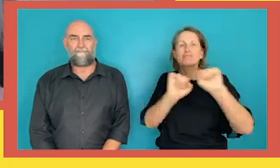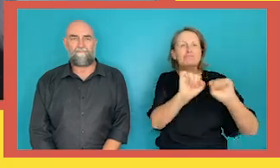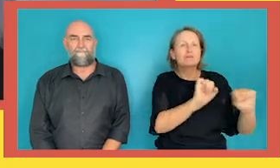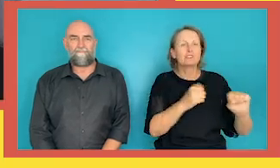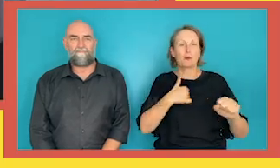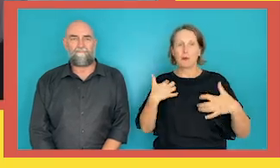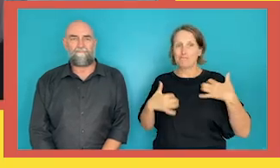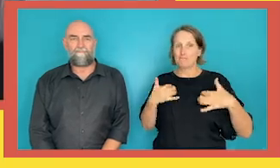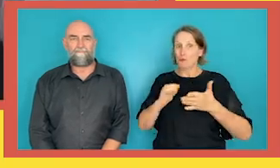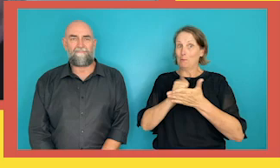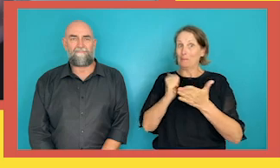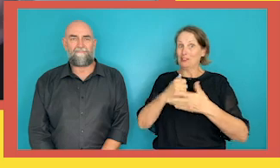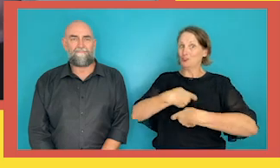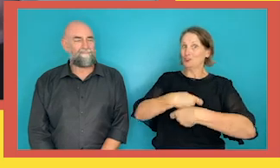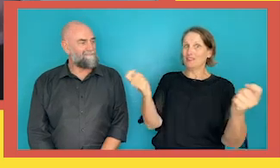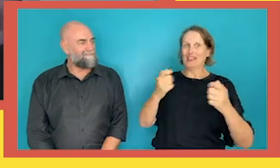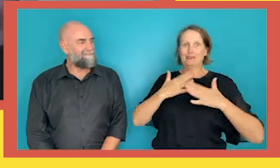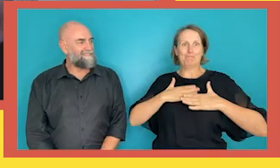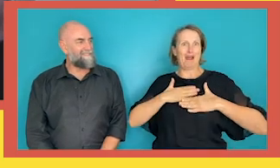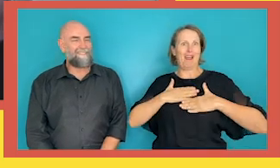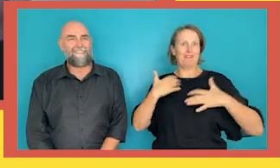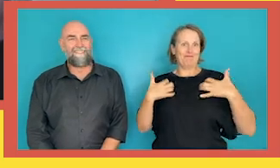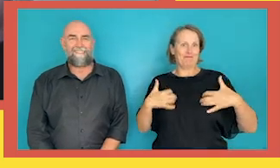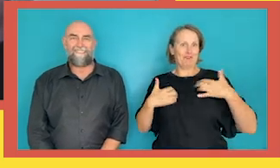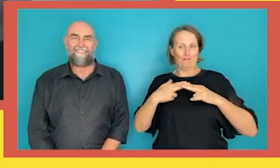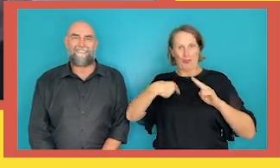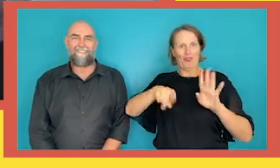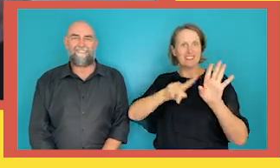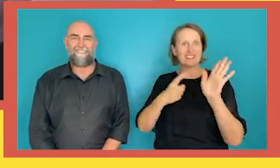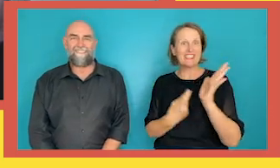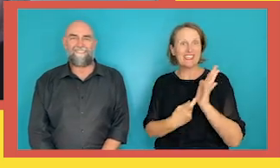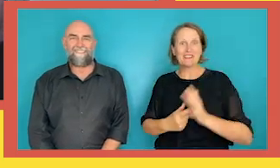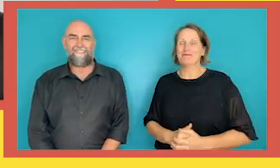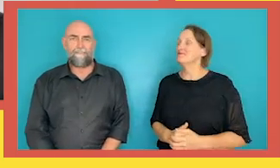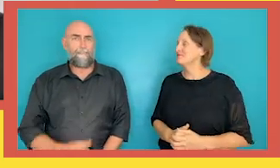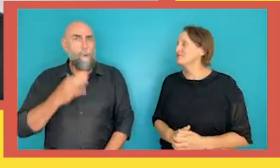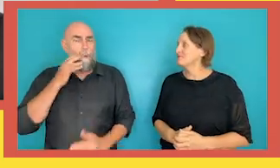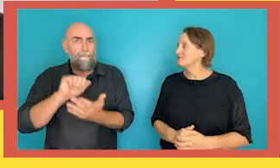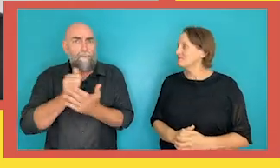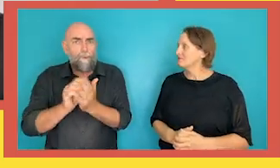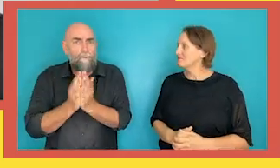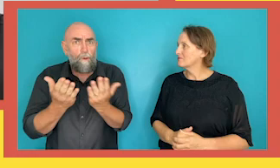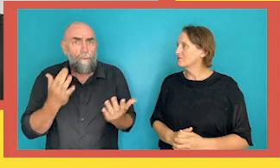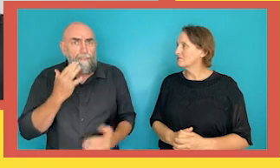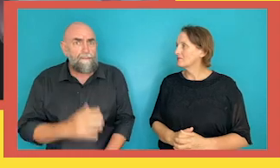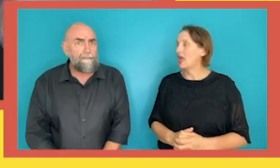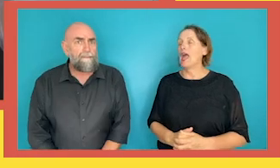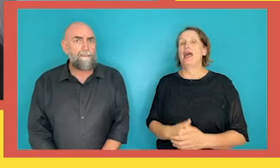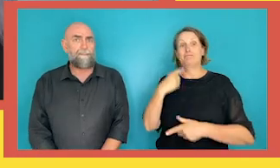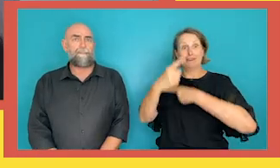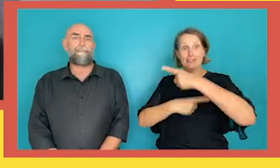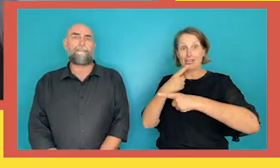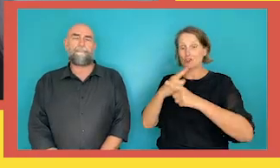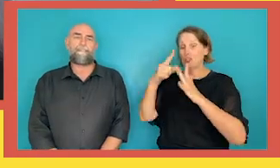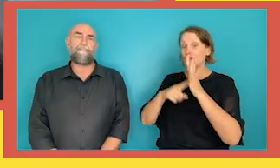I just can't wait to get that out to the world. So that would be my highlight of the year. When are we seeing it, Sarah Rose? You're going to see it